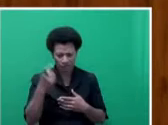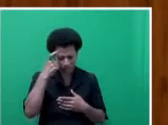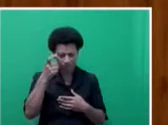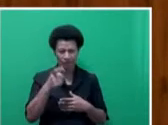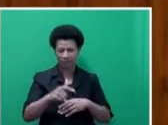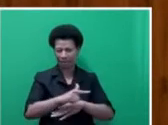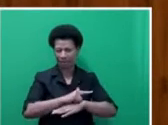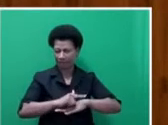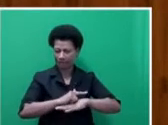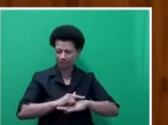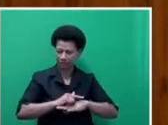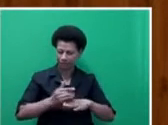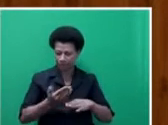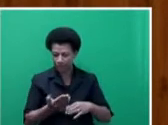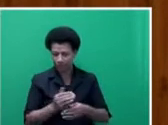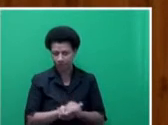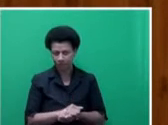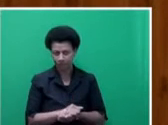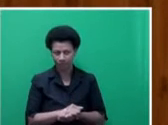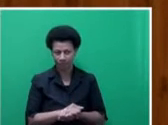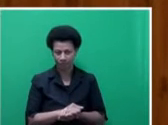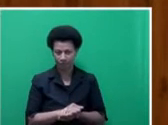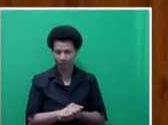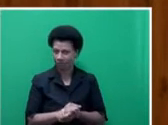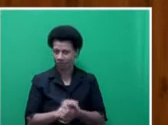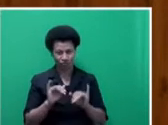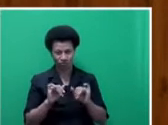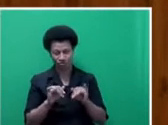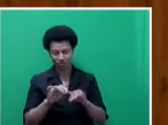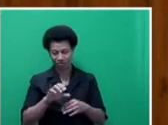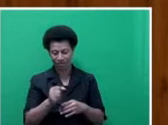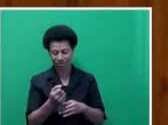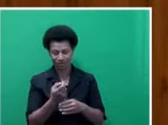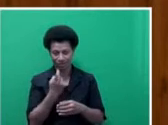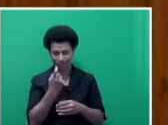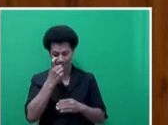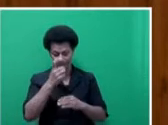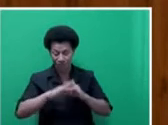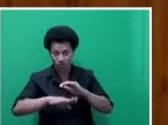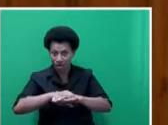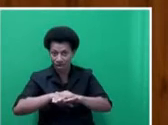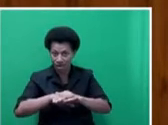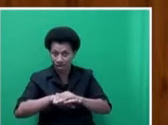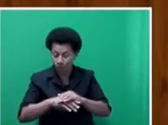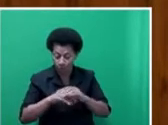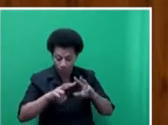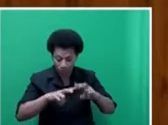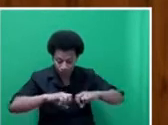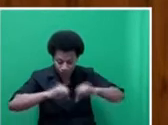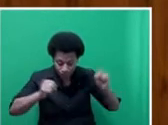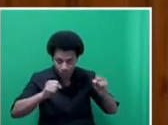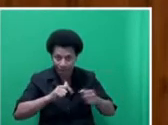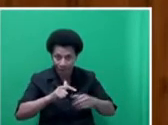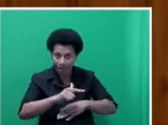always a sensitive issue. It is a bipartisan approach. We took a bipartisan approach. Land security